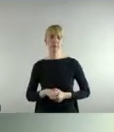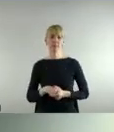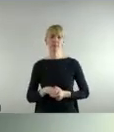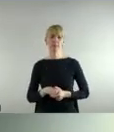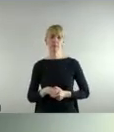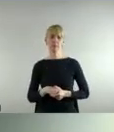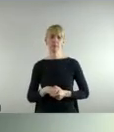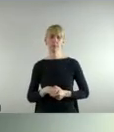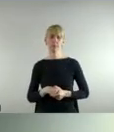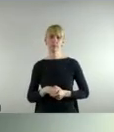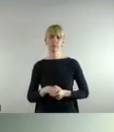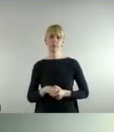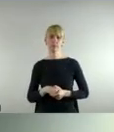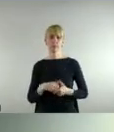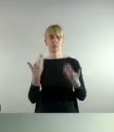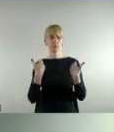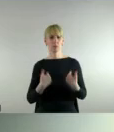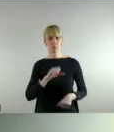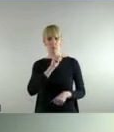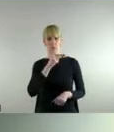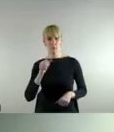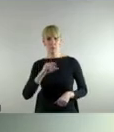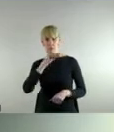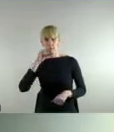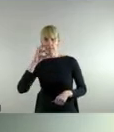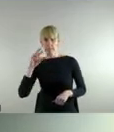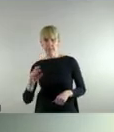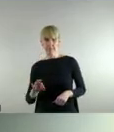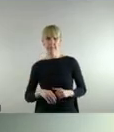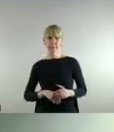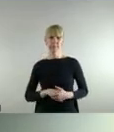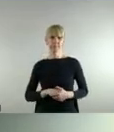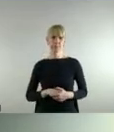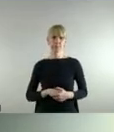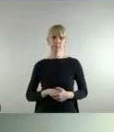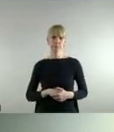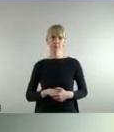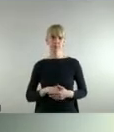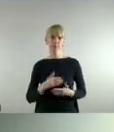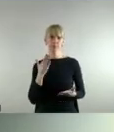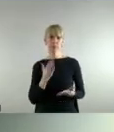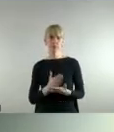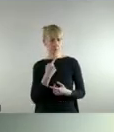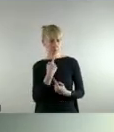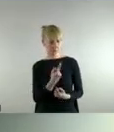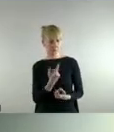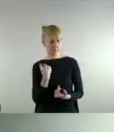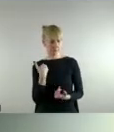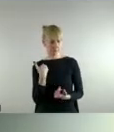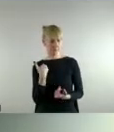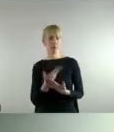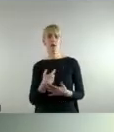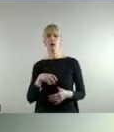good, thanks. My name is Anna Ojen, and as mentioned, I work as head of communications with the Association of